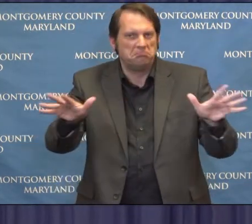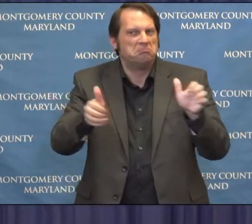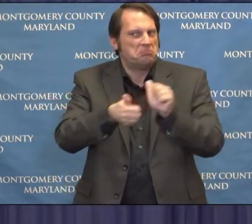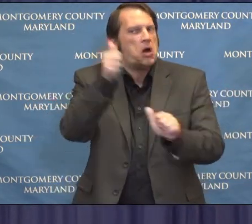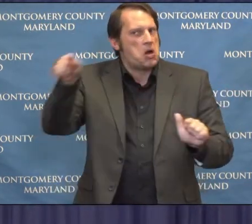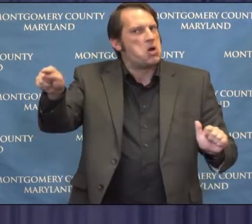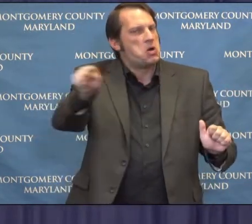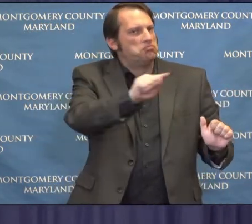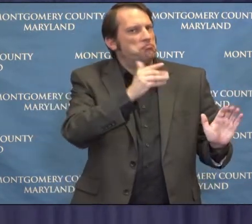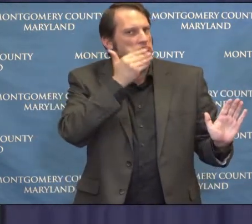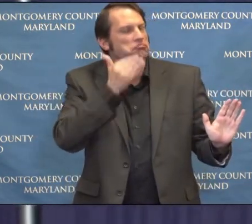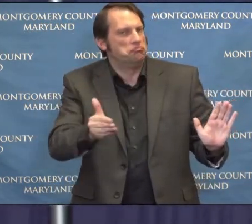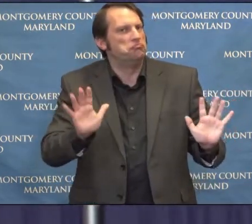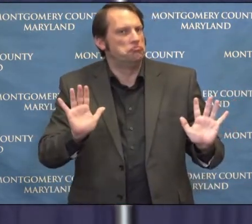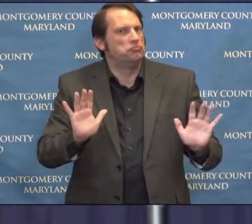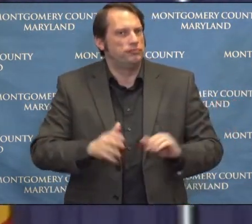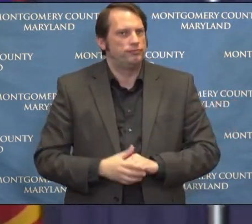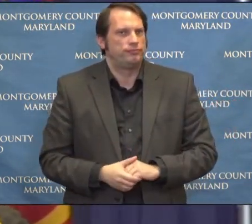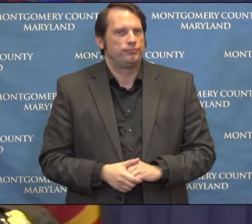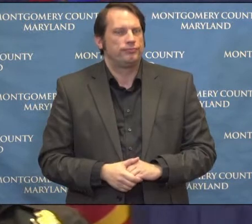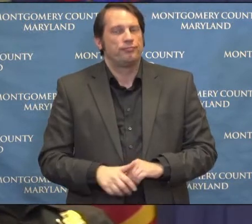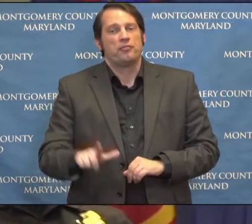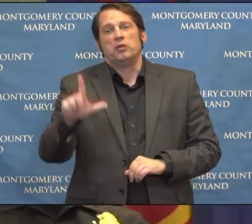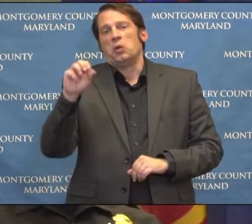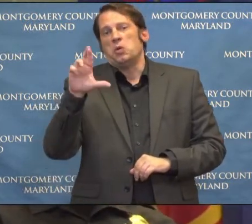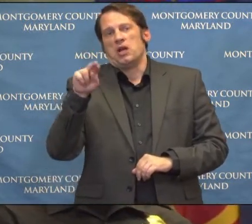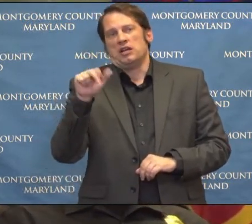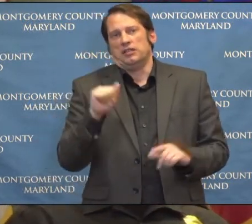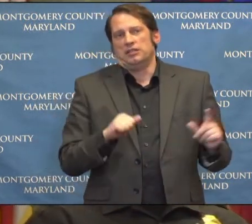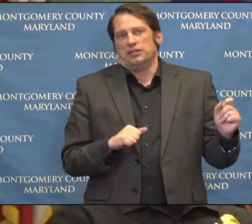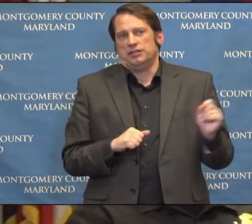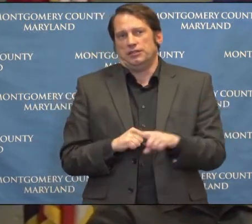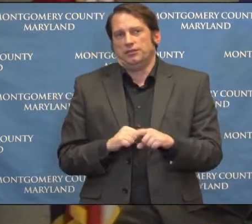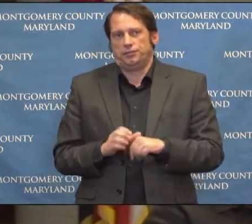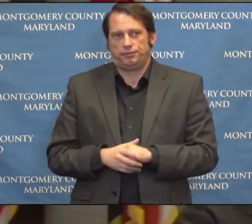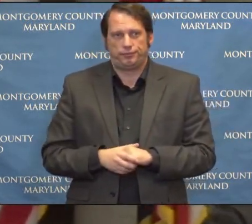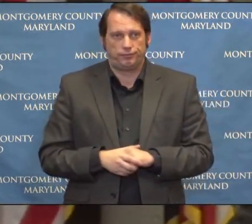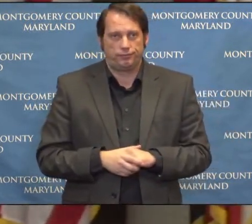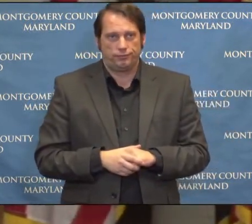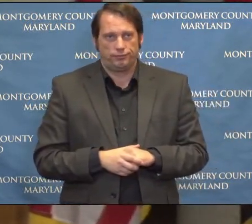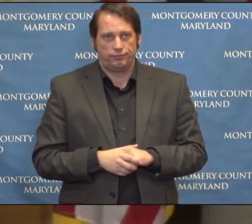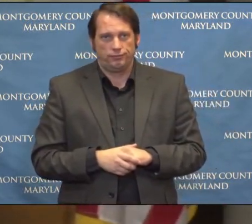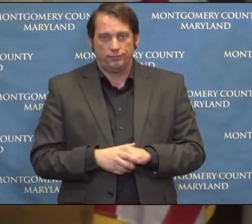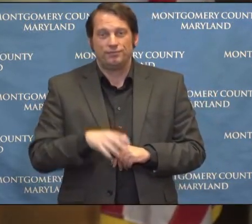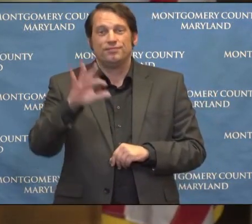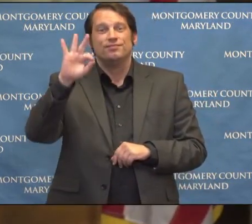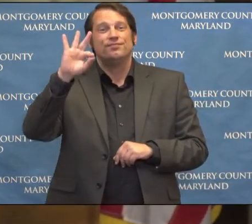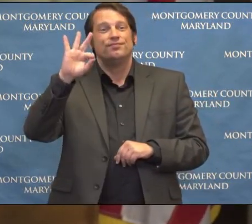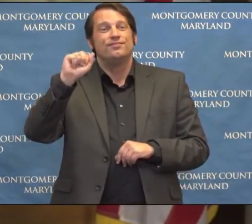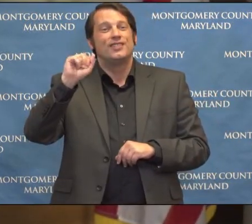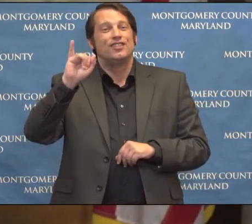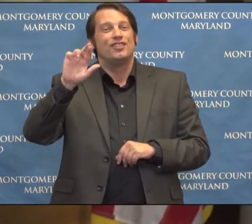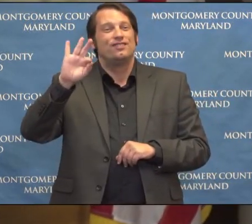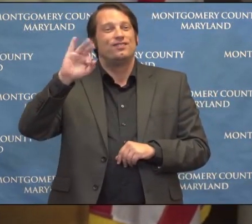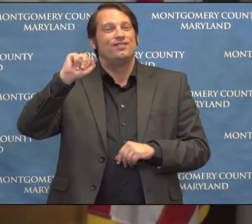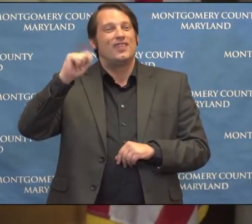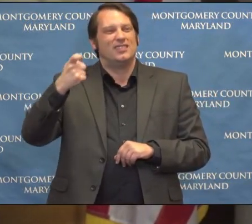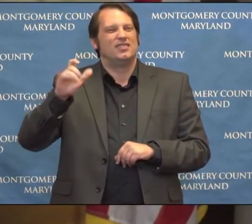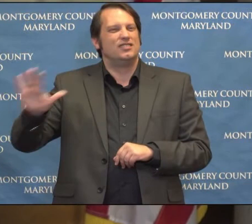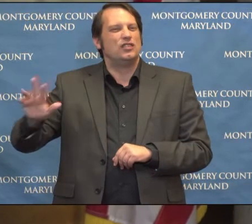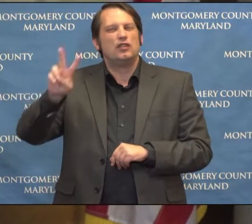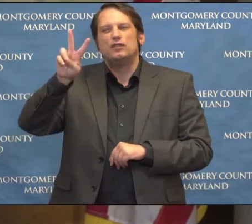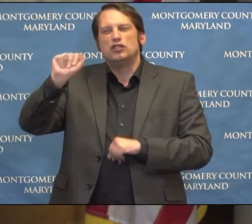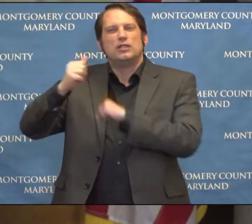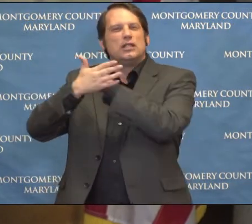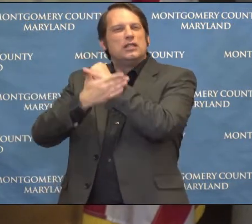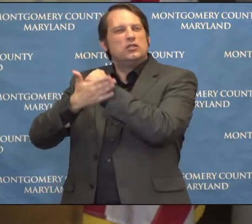County had a computer problem today and had to shut down the learning. Are we prepared for something like this? And also,